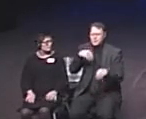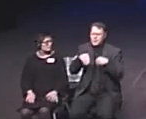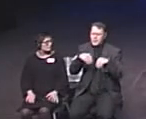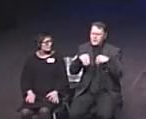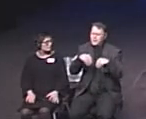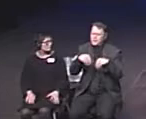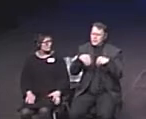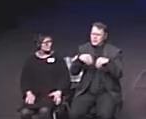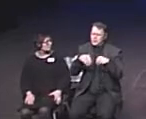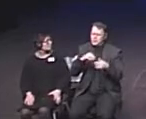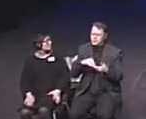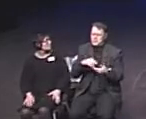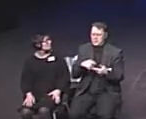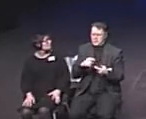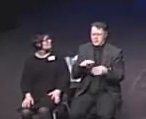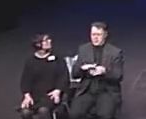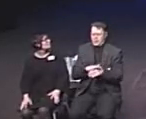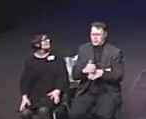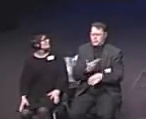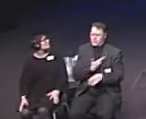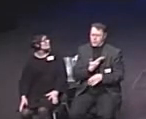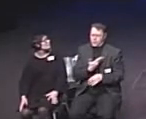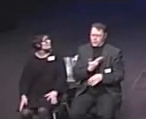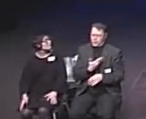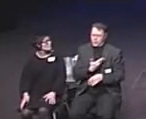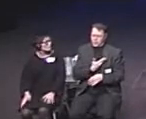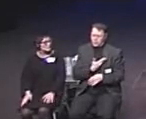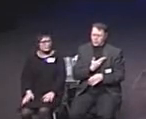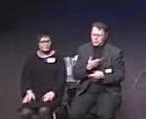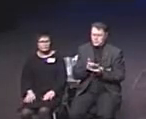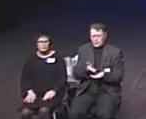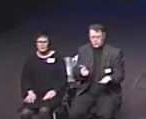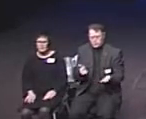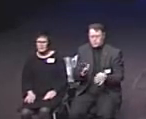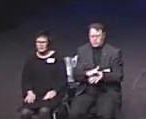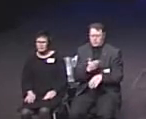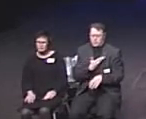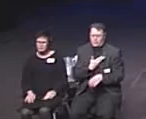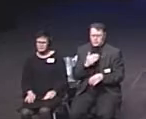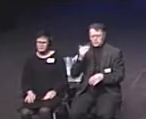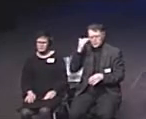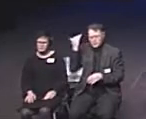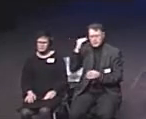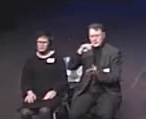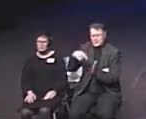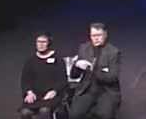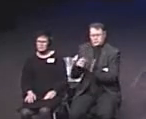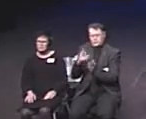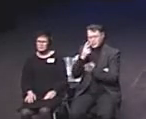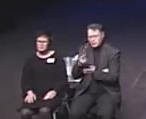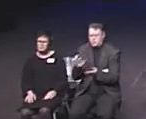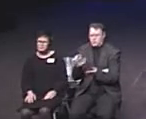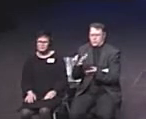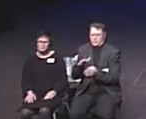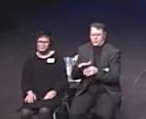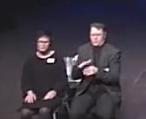been very used in the kind of exhibitions that science centers deals with,